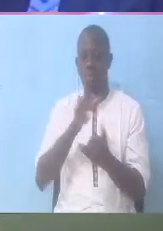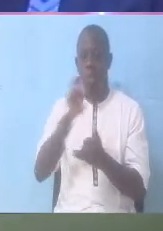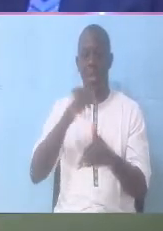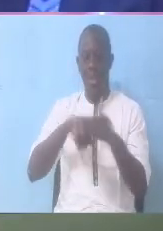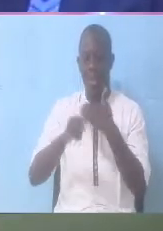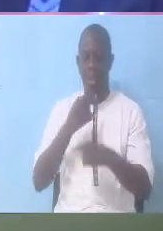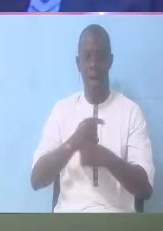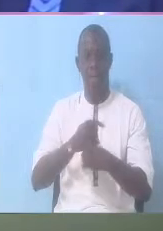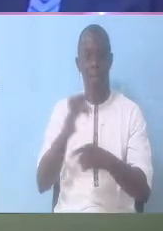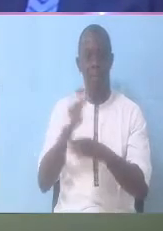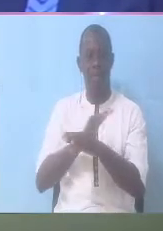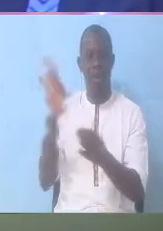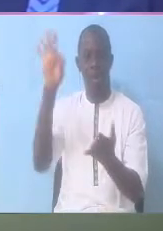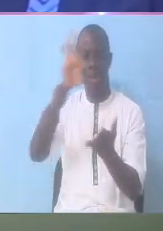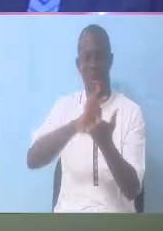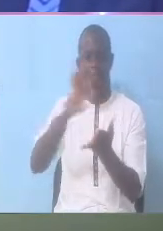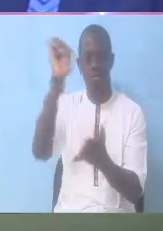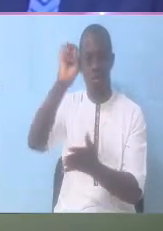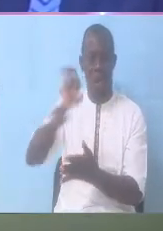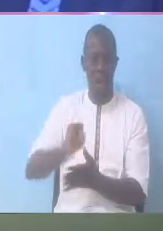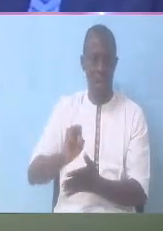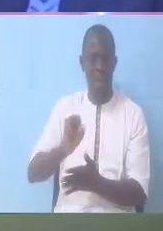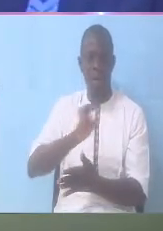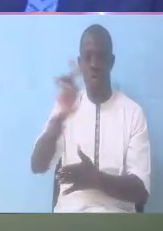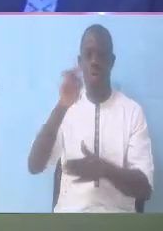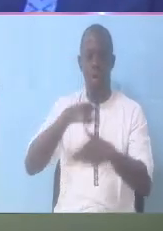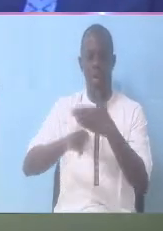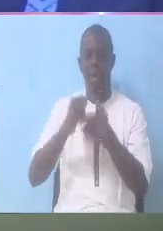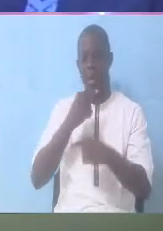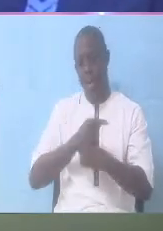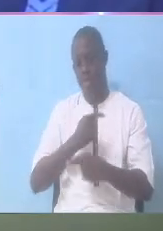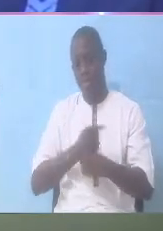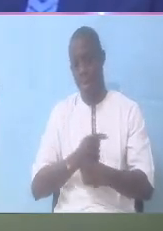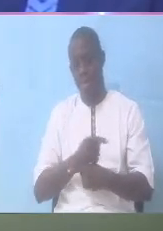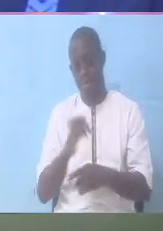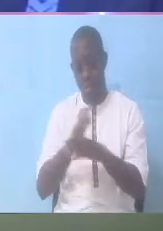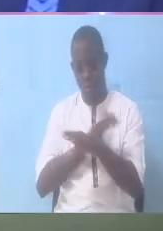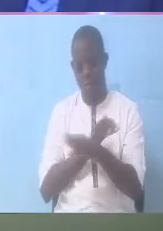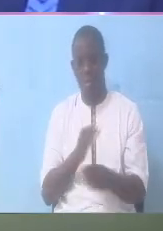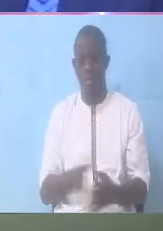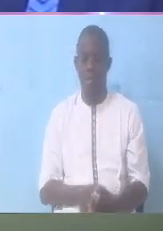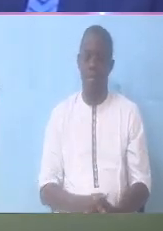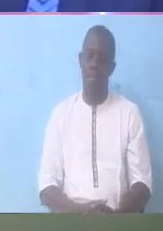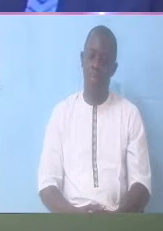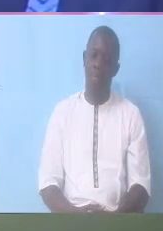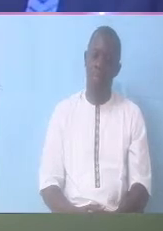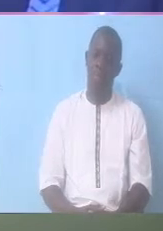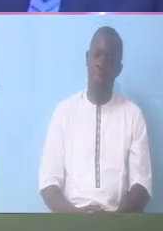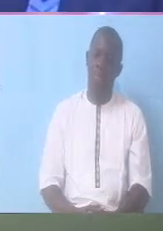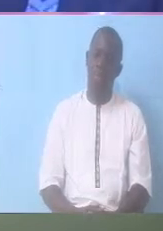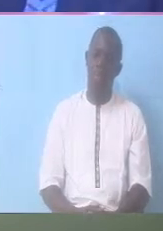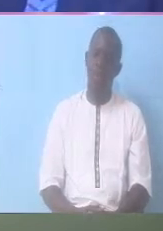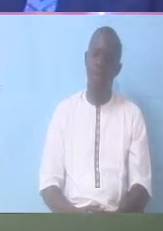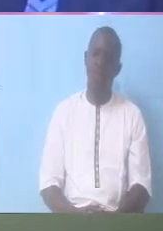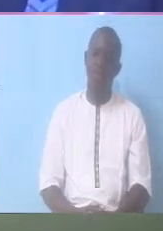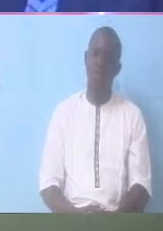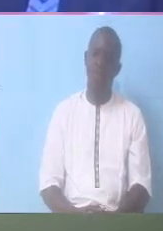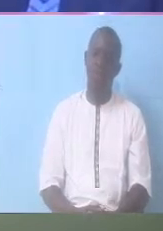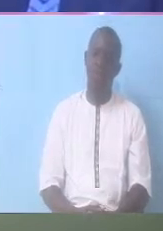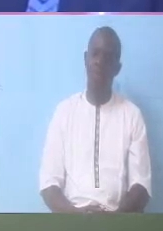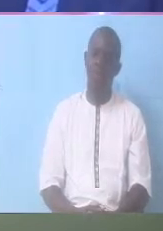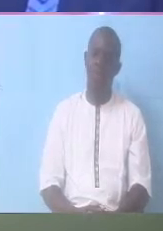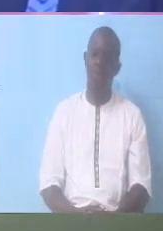Wala nantena ata foyenko hani Salif Kaur ata keno la utikati wo tembo wo be Sudan le nga foyenko Salif Kaur hani banko